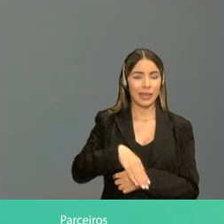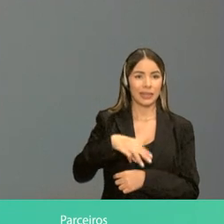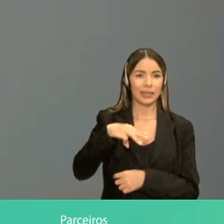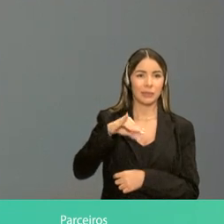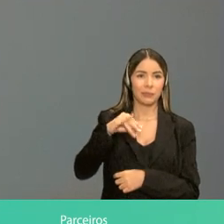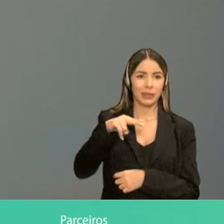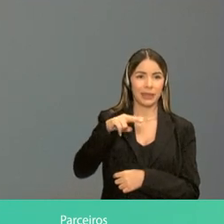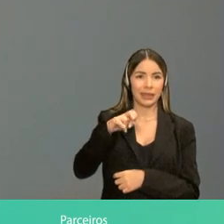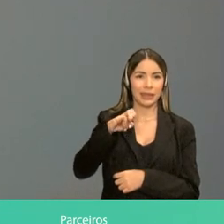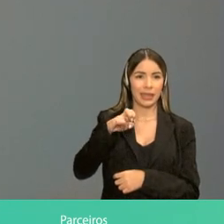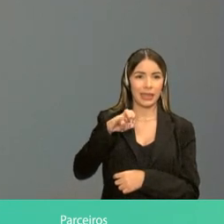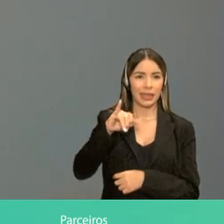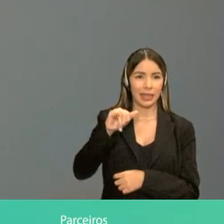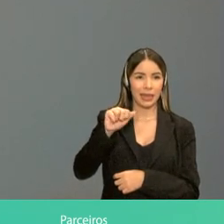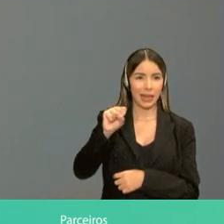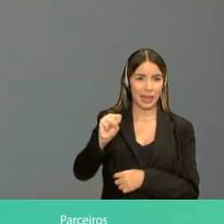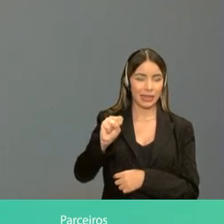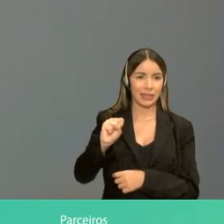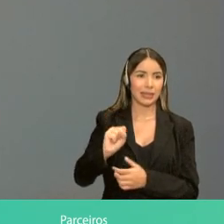Pecém.